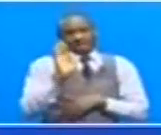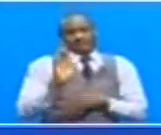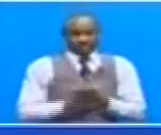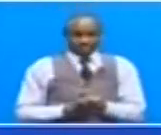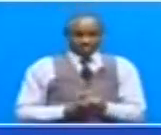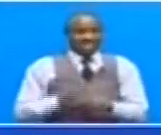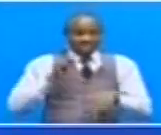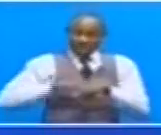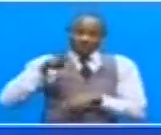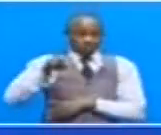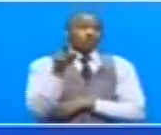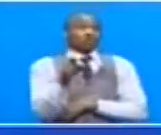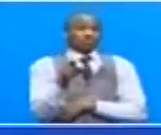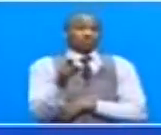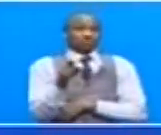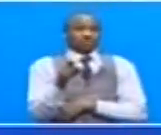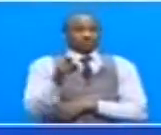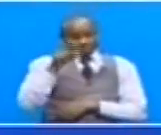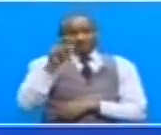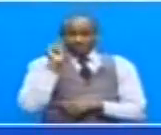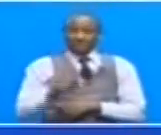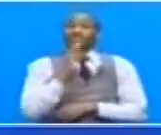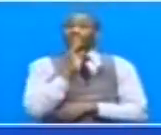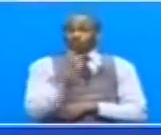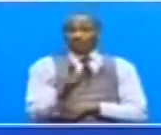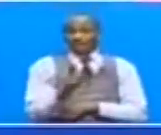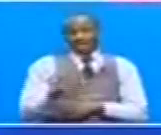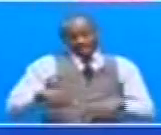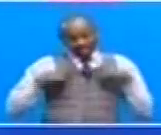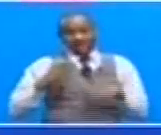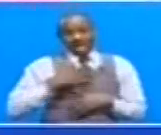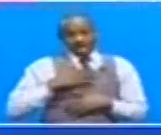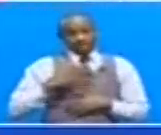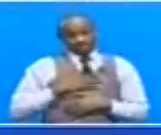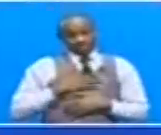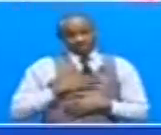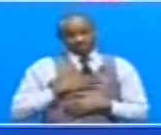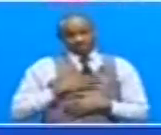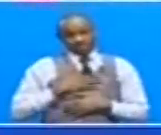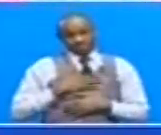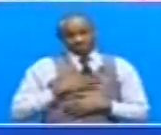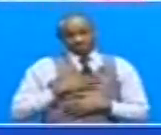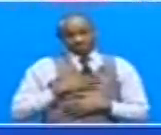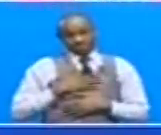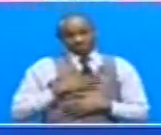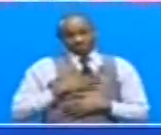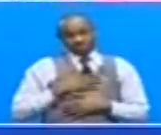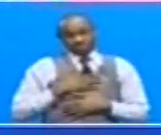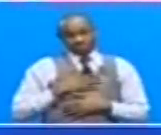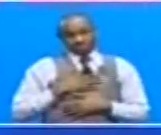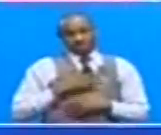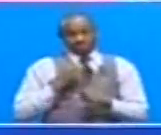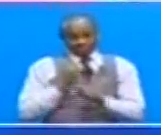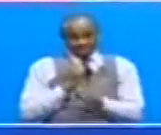When we walk, we want to ensure our lives or insure